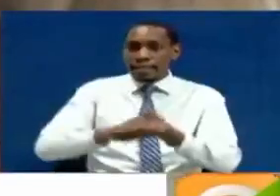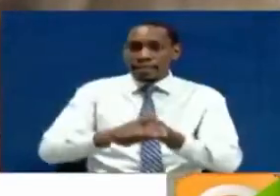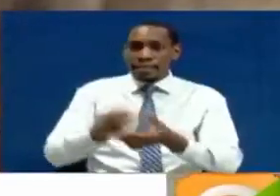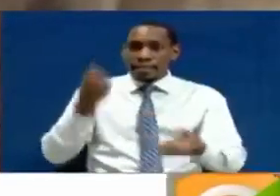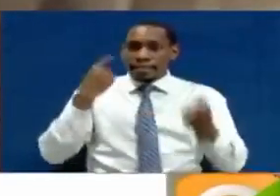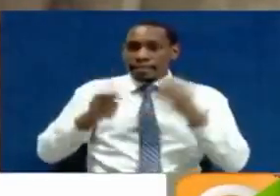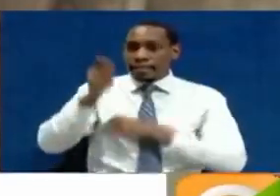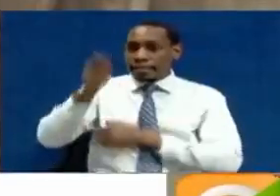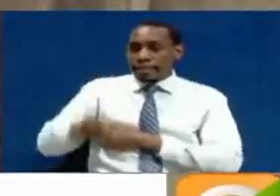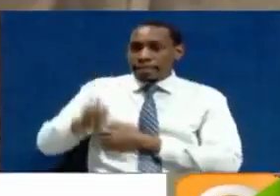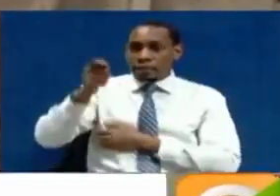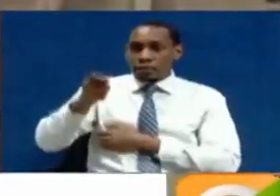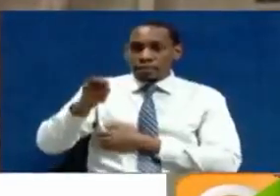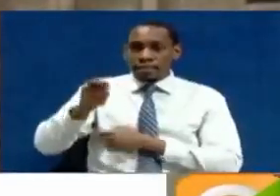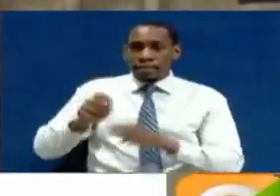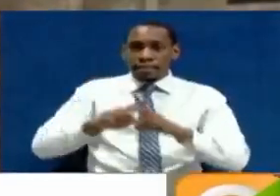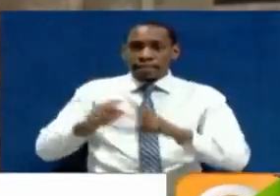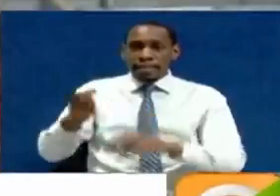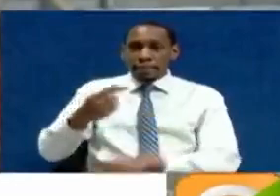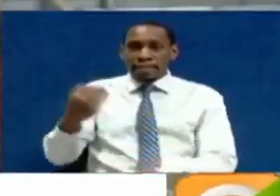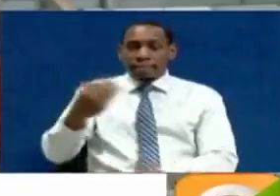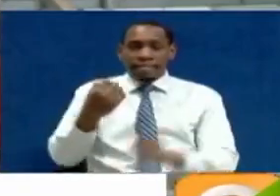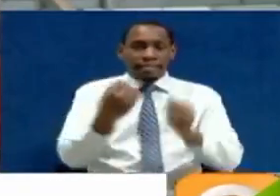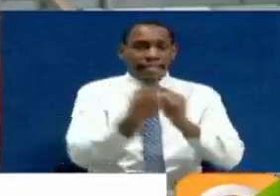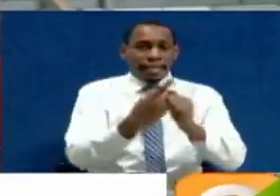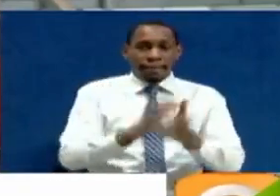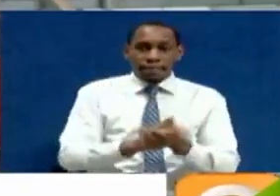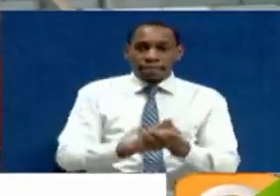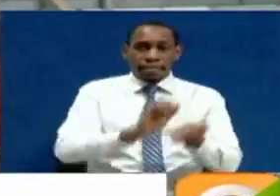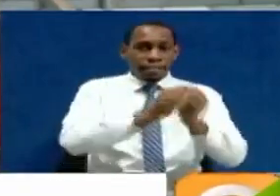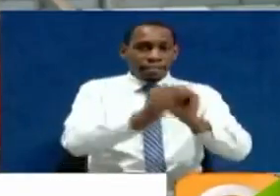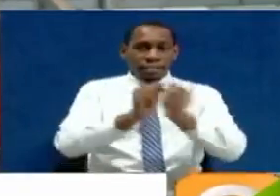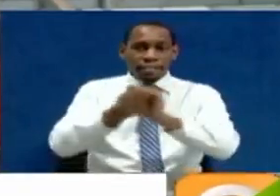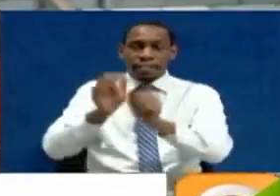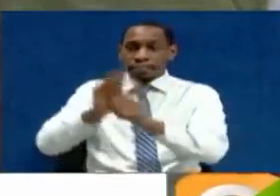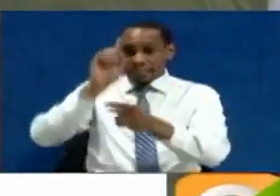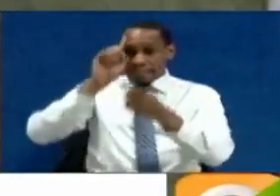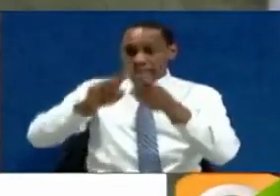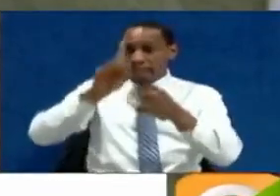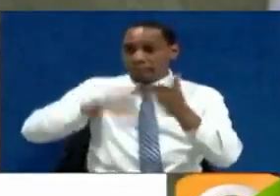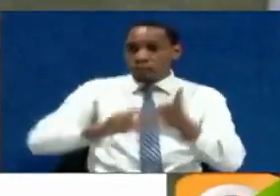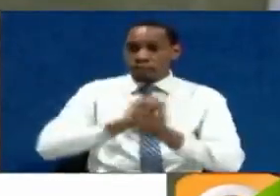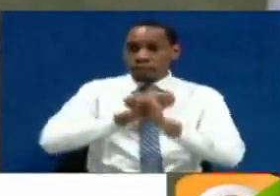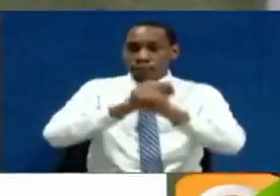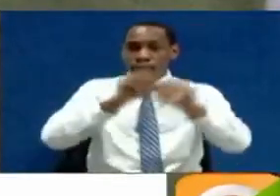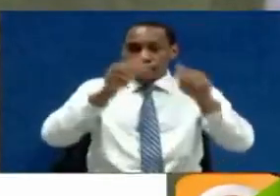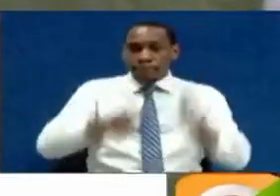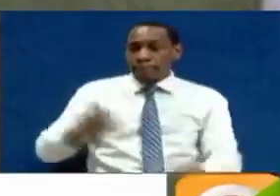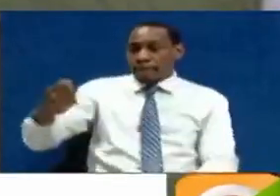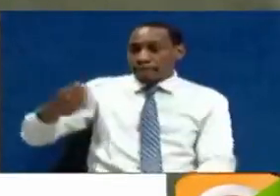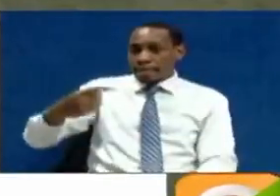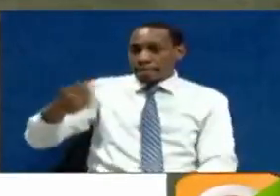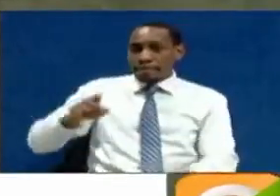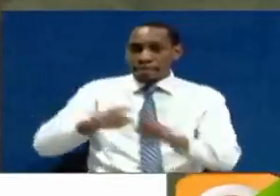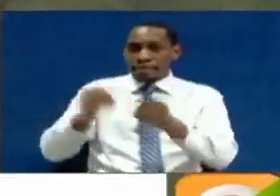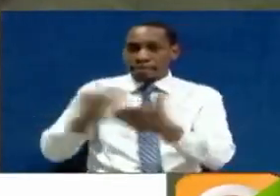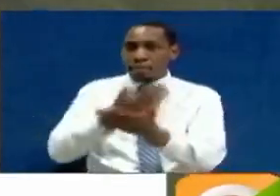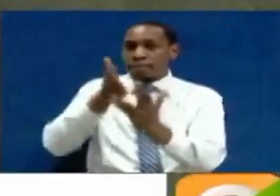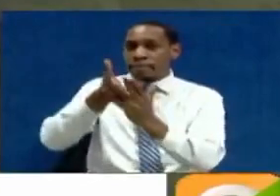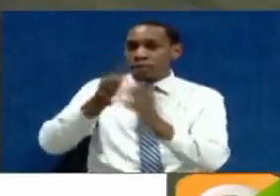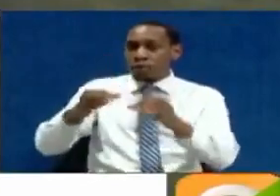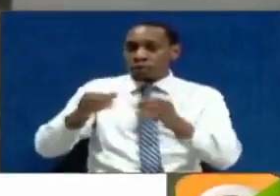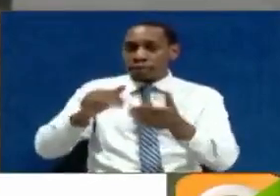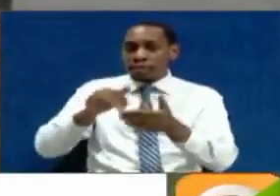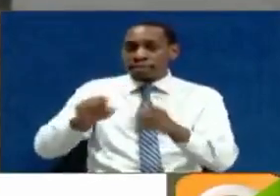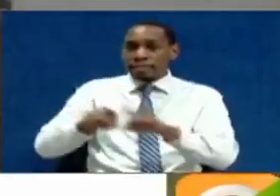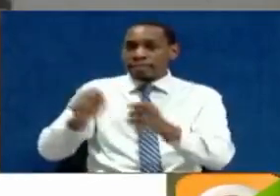tea auctions floor from March 11th. The radical reforms are aimed at protecting farmers incomes and kicking out cartels in